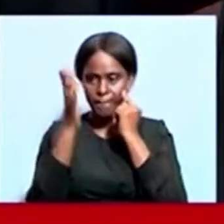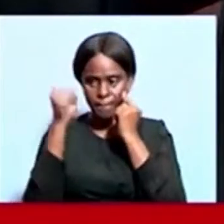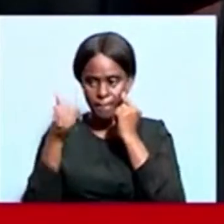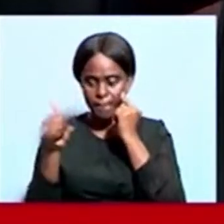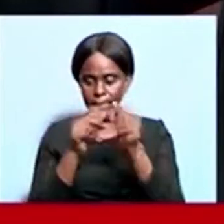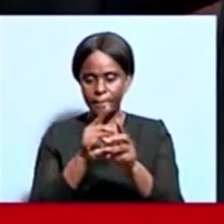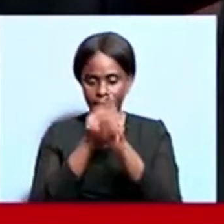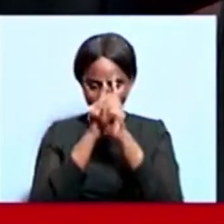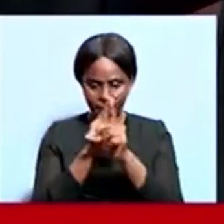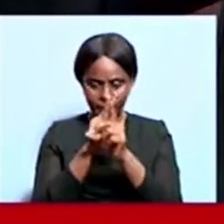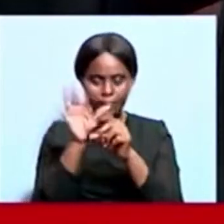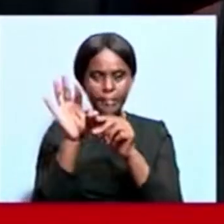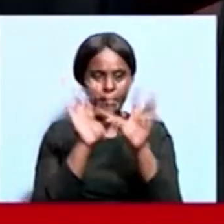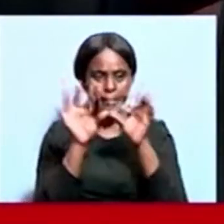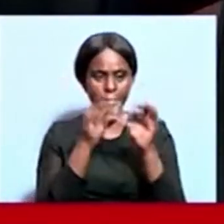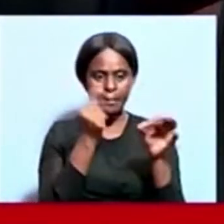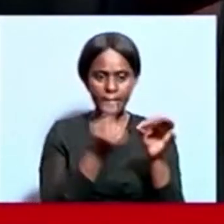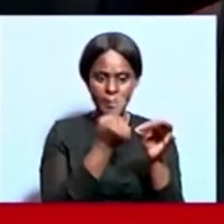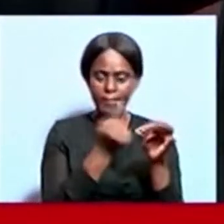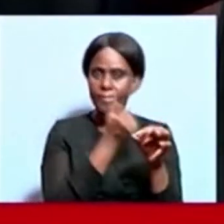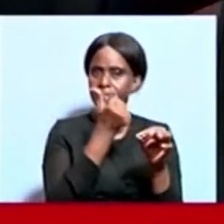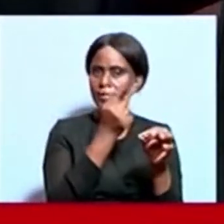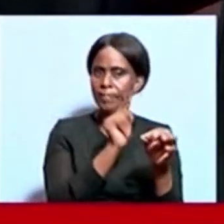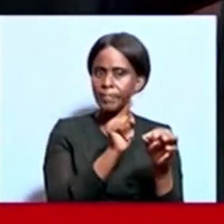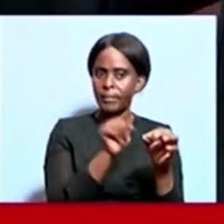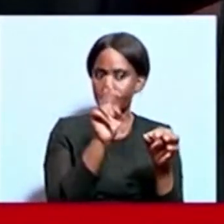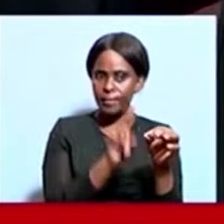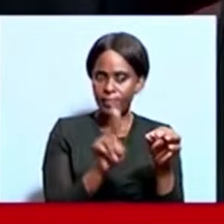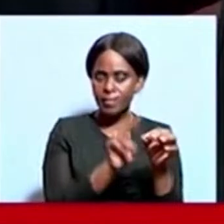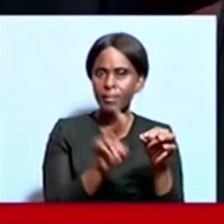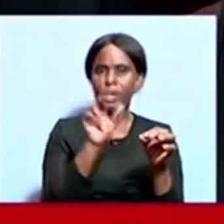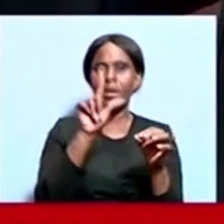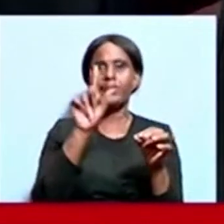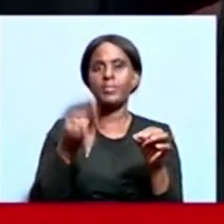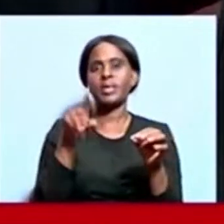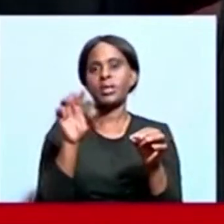decide to select only these 13 to use an LPO?